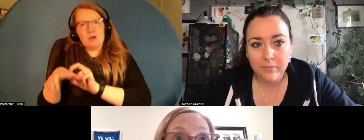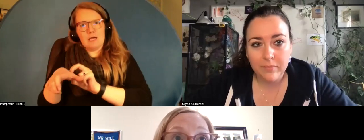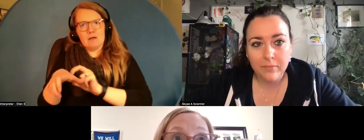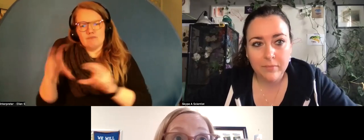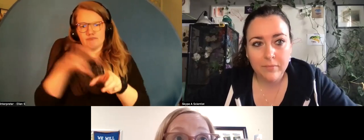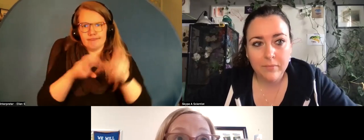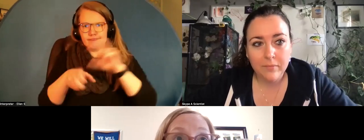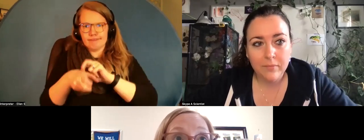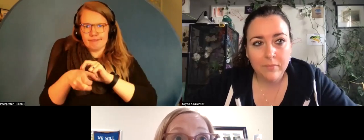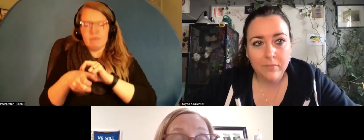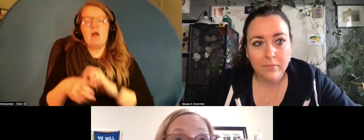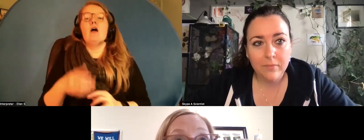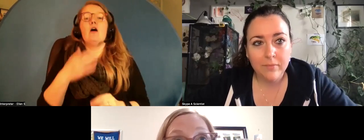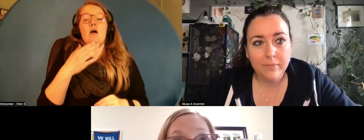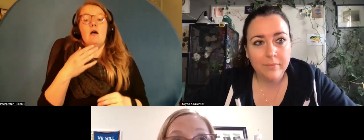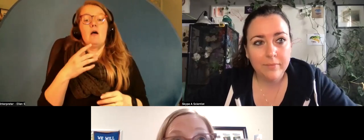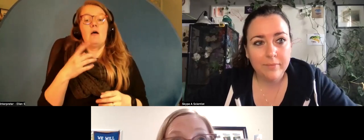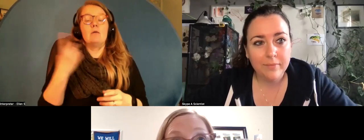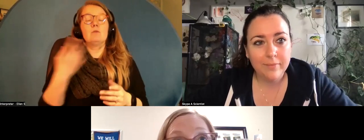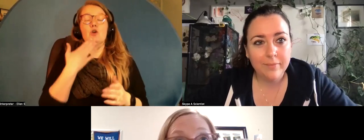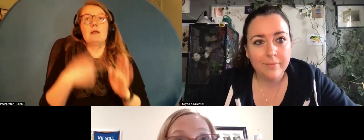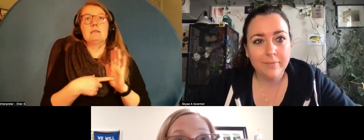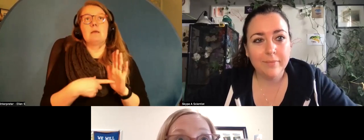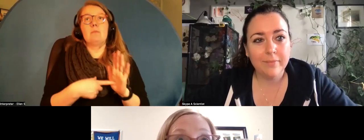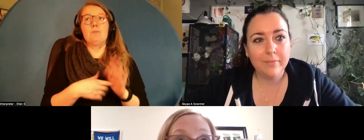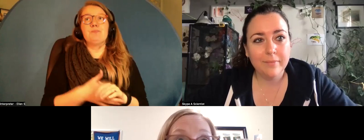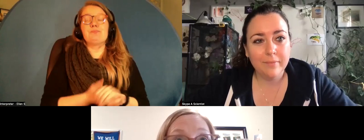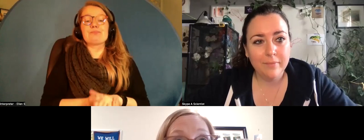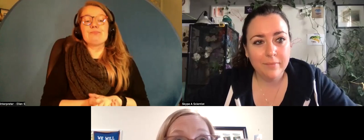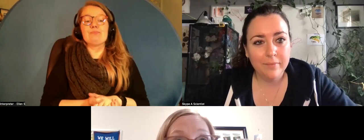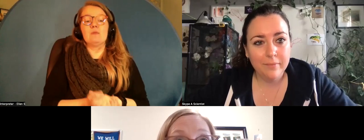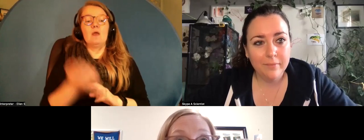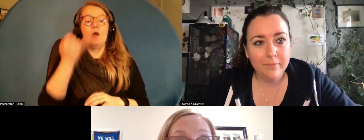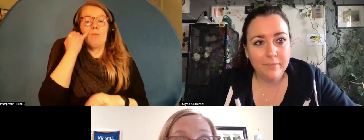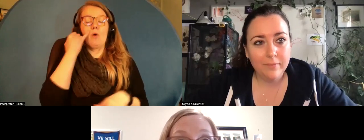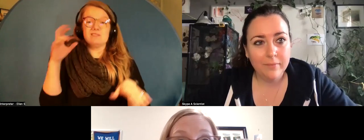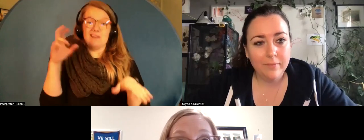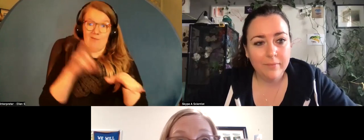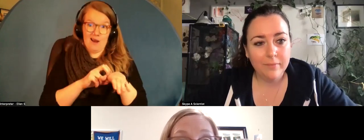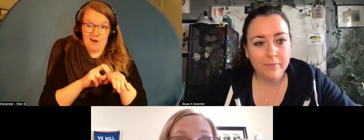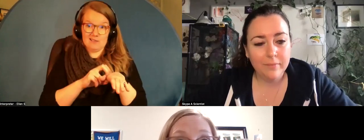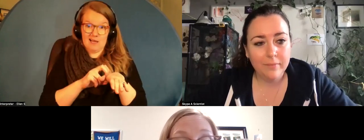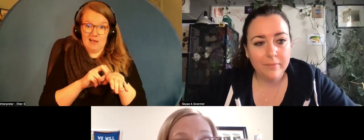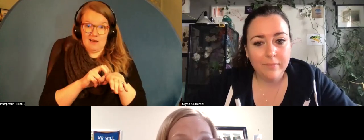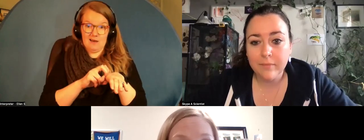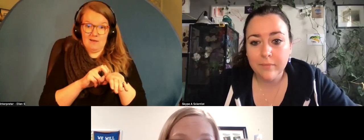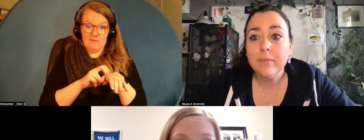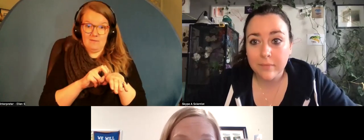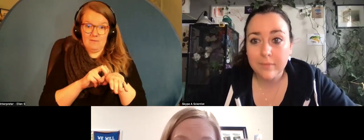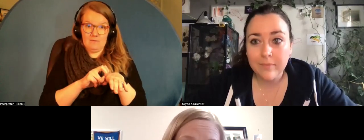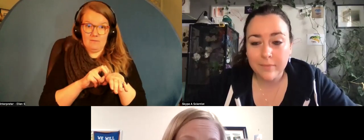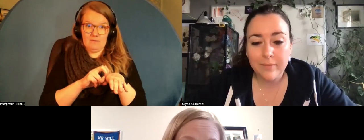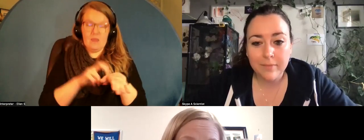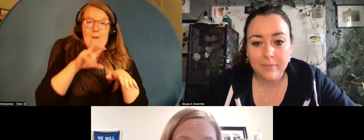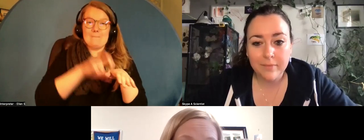that is if there is like a parasite that is infecting like a tick, and then the